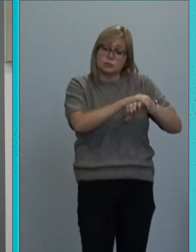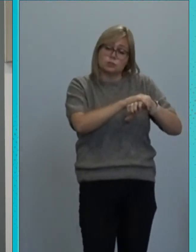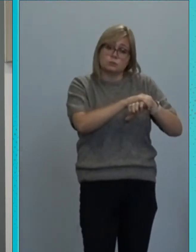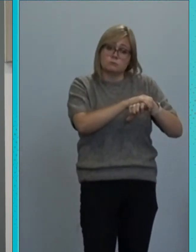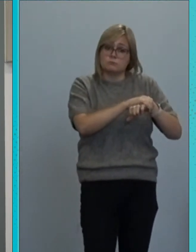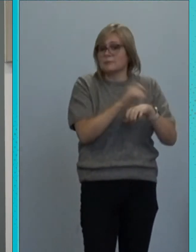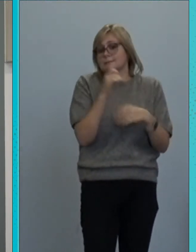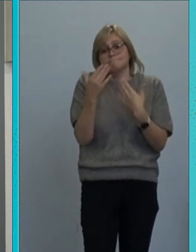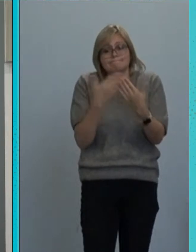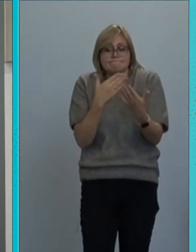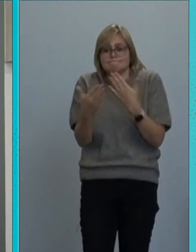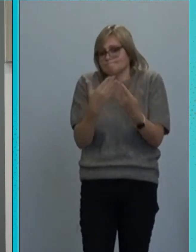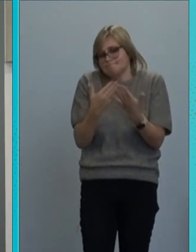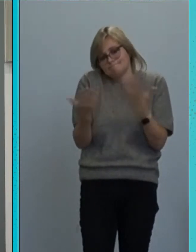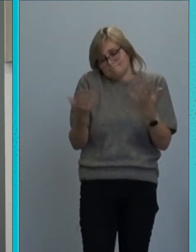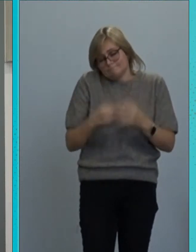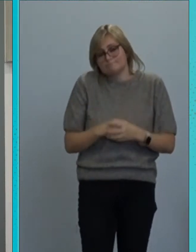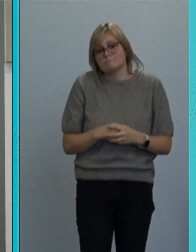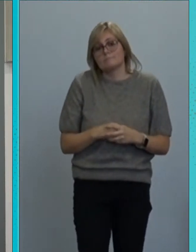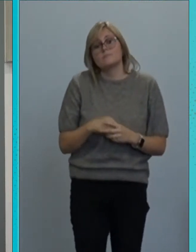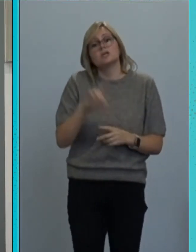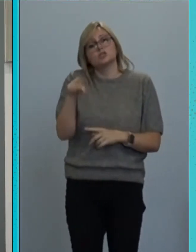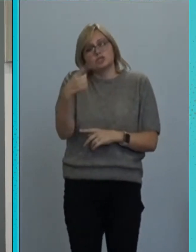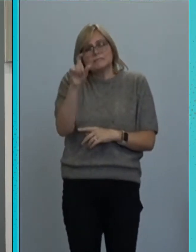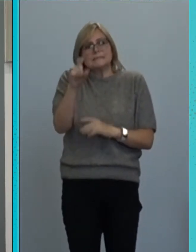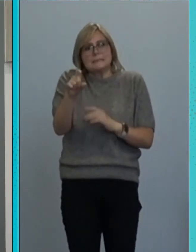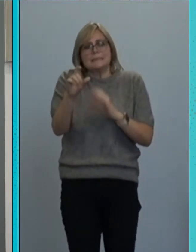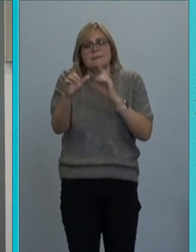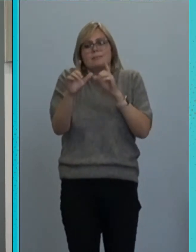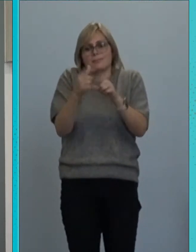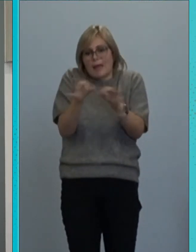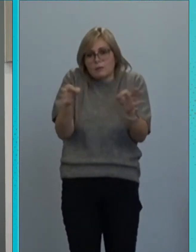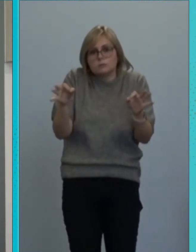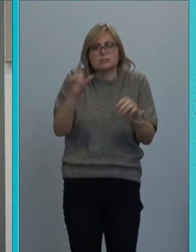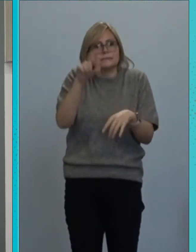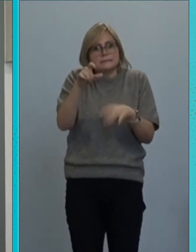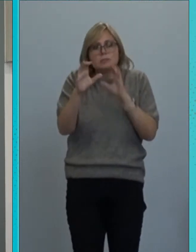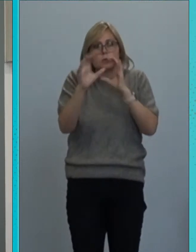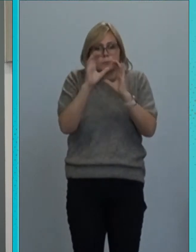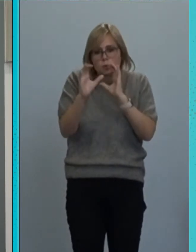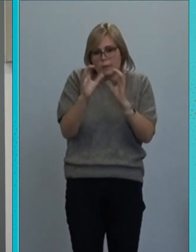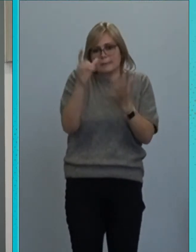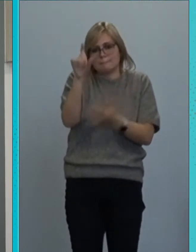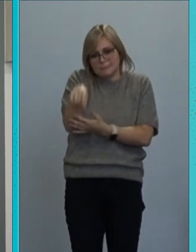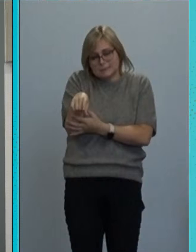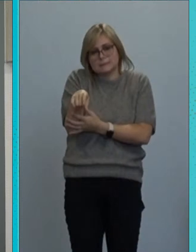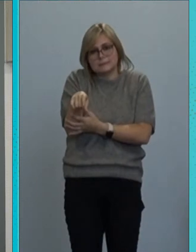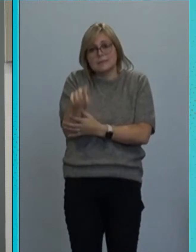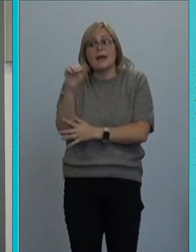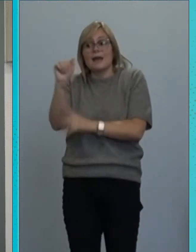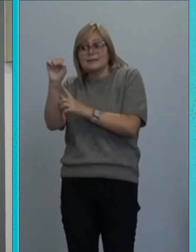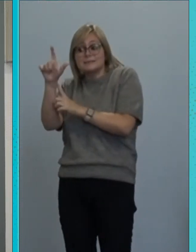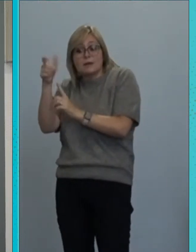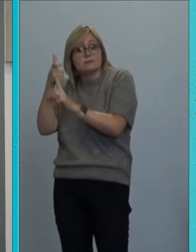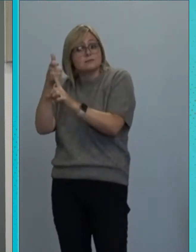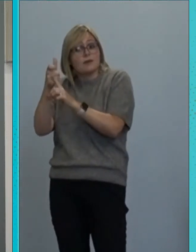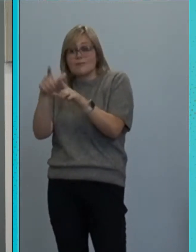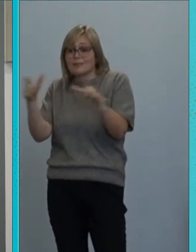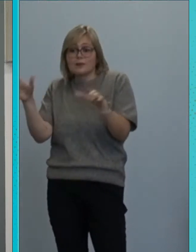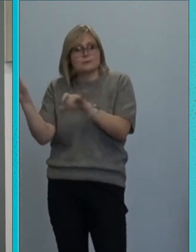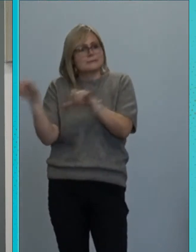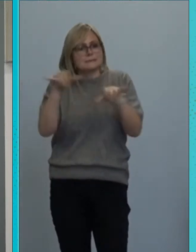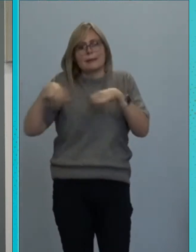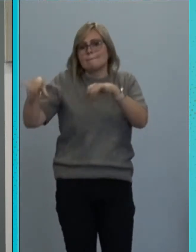It doesn't matter. You just need language. And ASL is a language like every